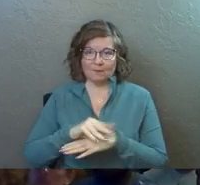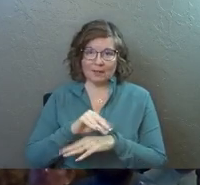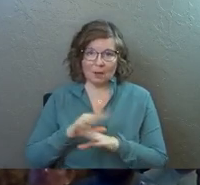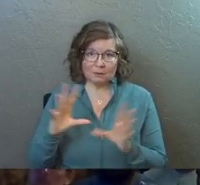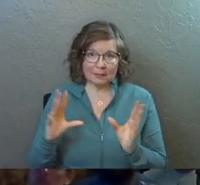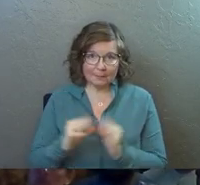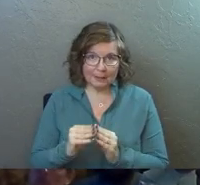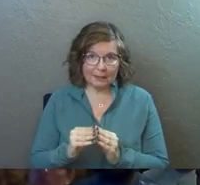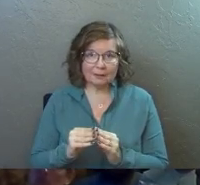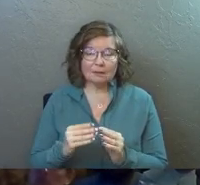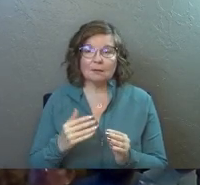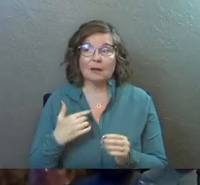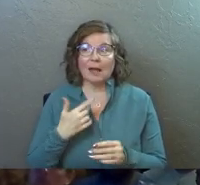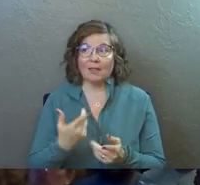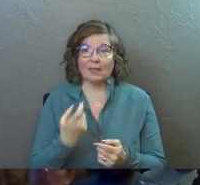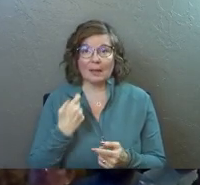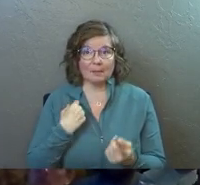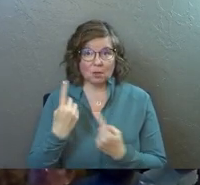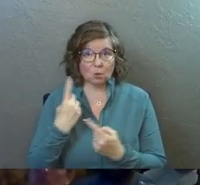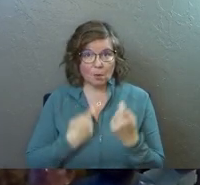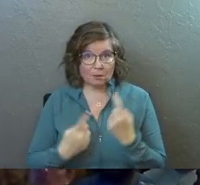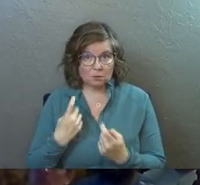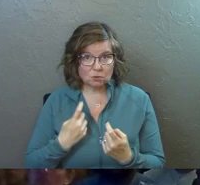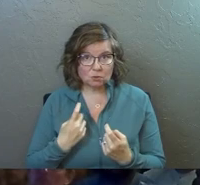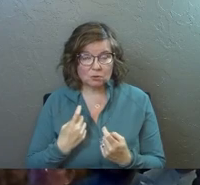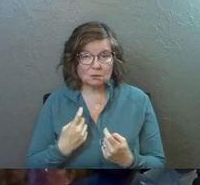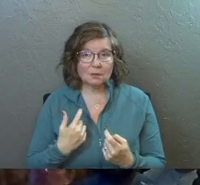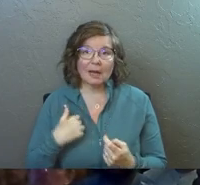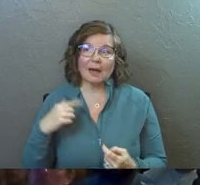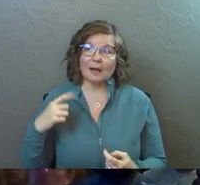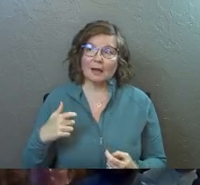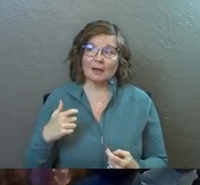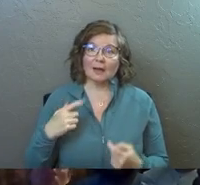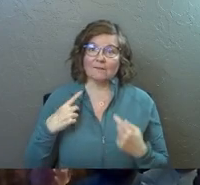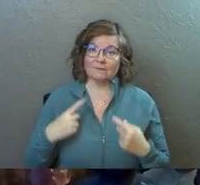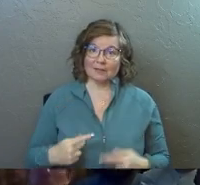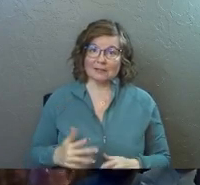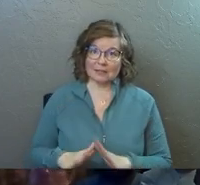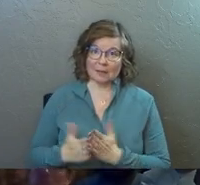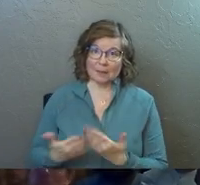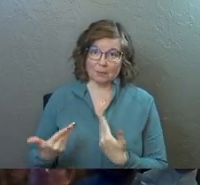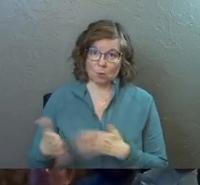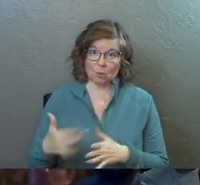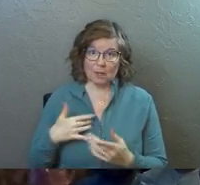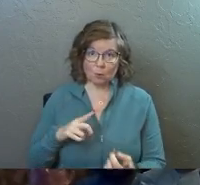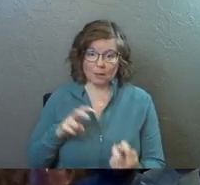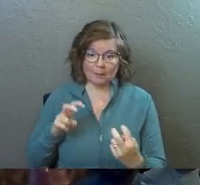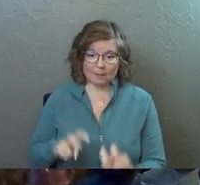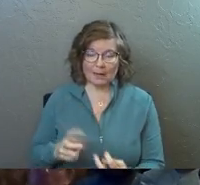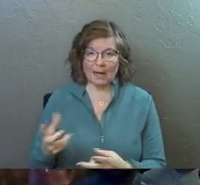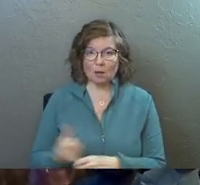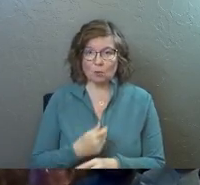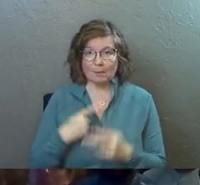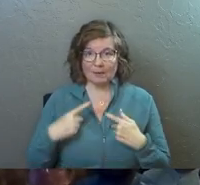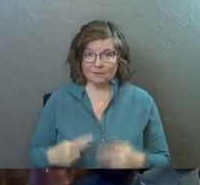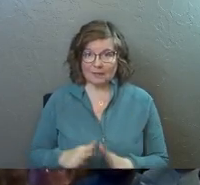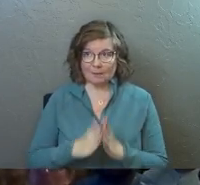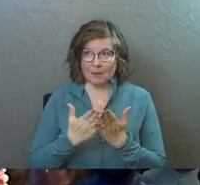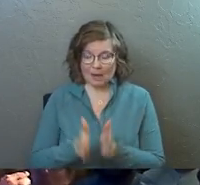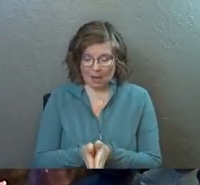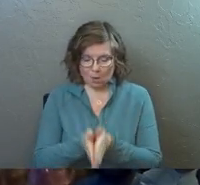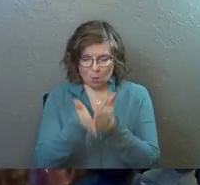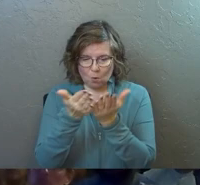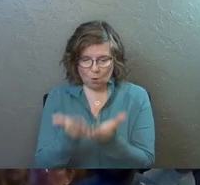counseling meeting, and they ask me questions. I've got physical Bibles in the room that we meet in. I go and grab the physical Bible,